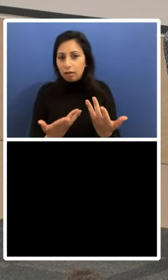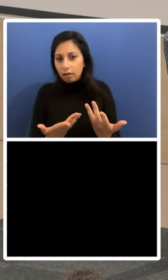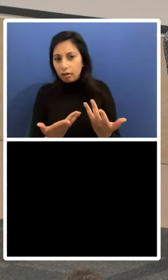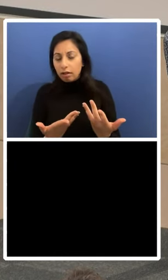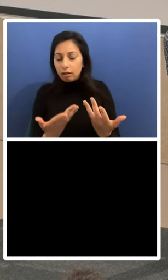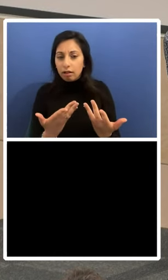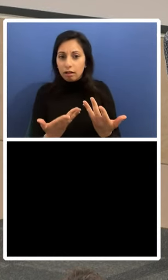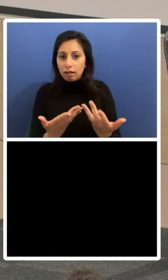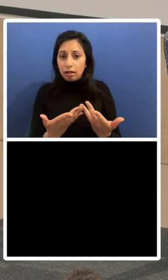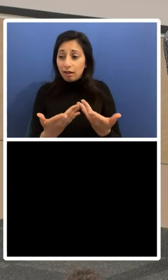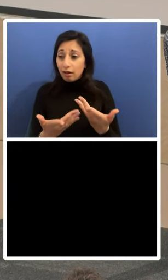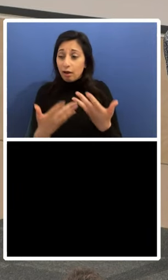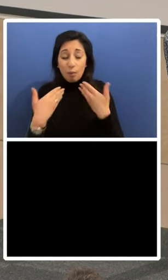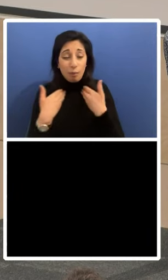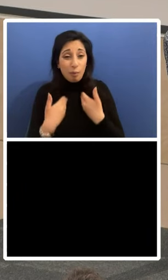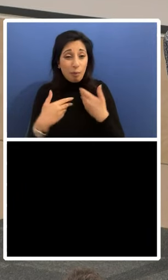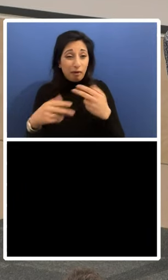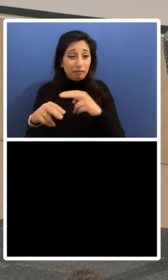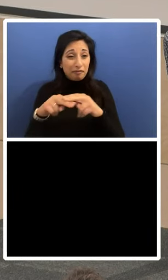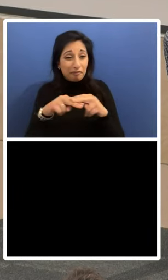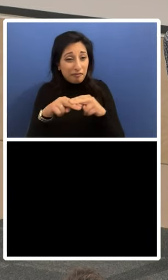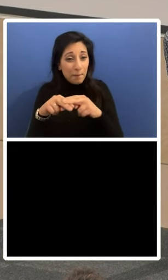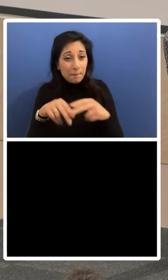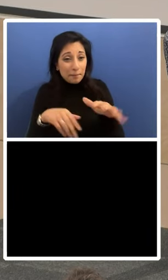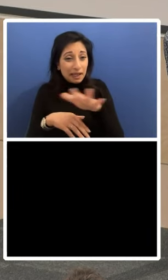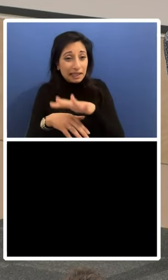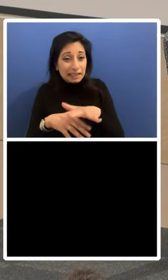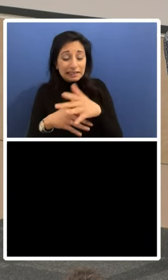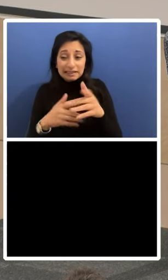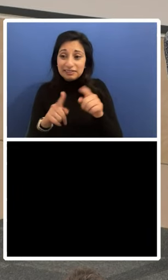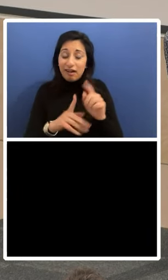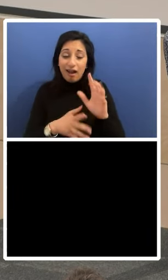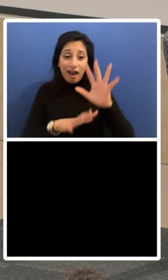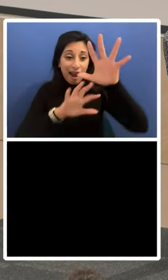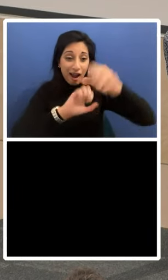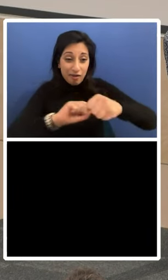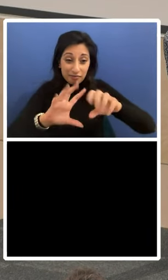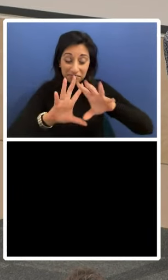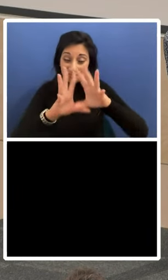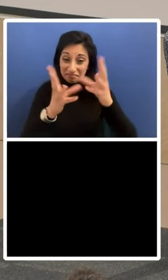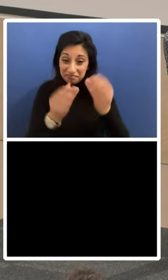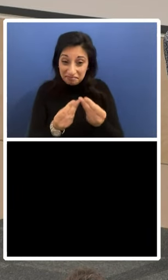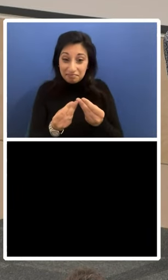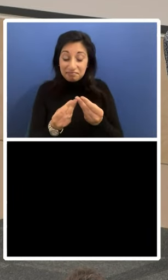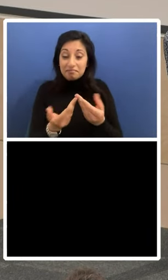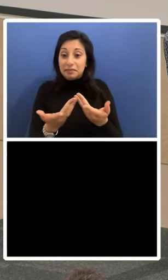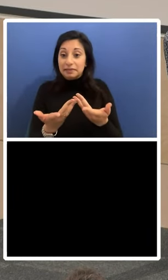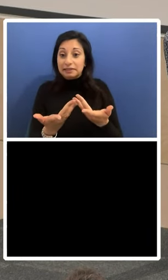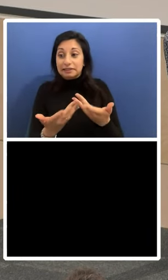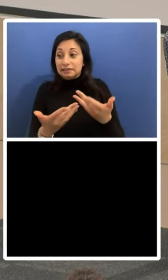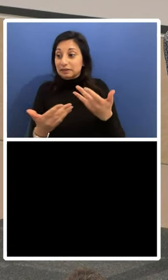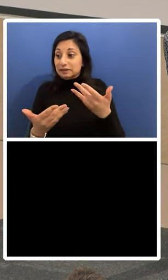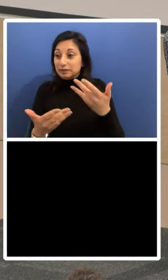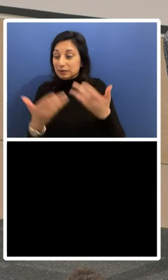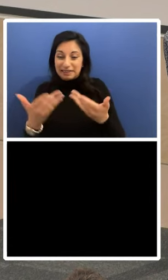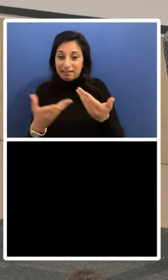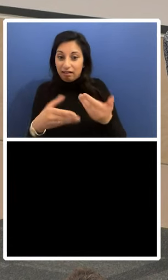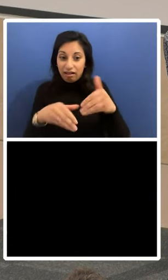very wealthy families. These are the guys that are taking over everything, and it's hard to measure because they're not in the statistics because they don't reply to like wealth surveys.